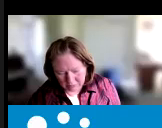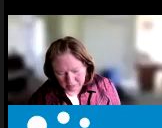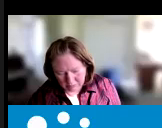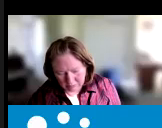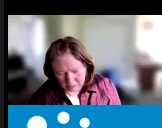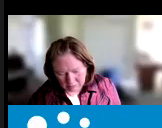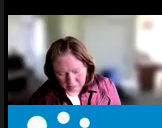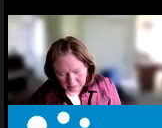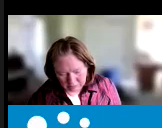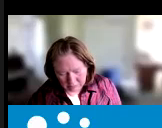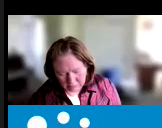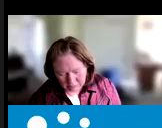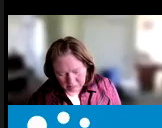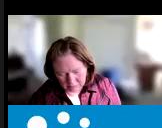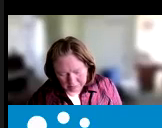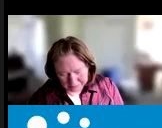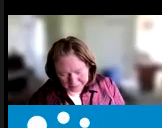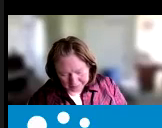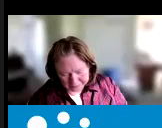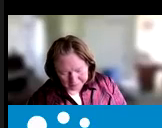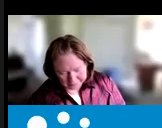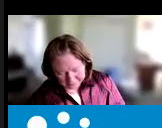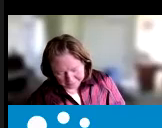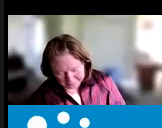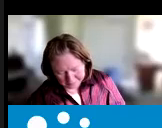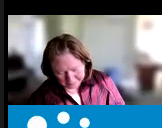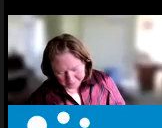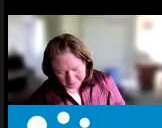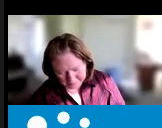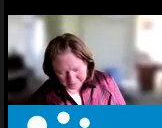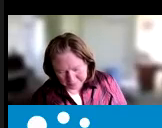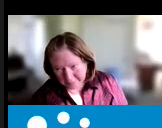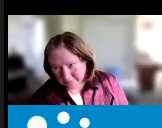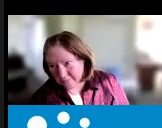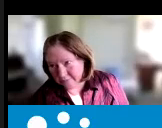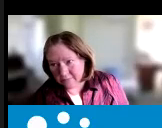and services that are housed in non-education related spaces, right?